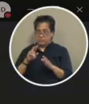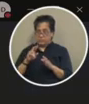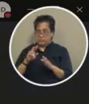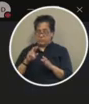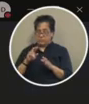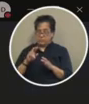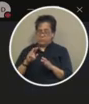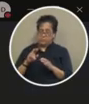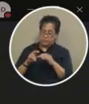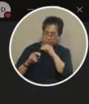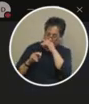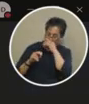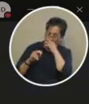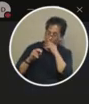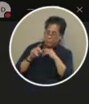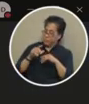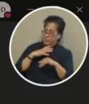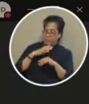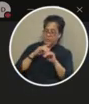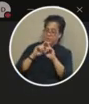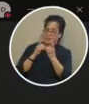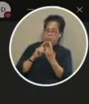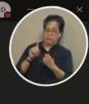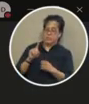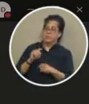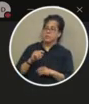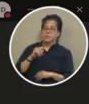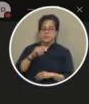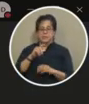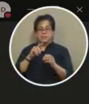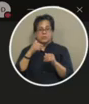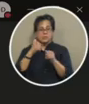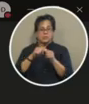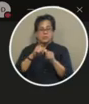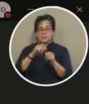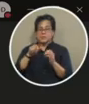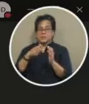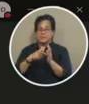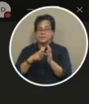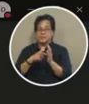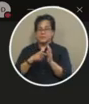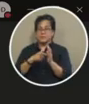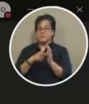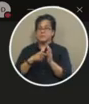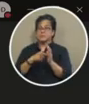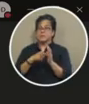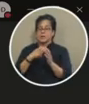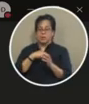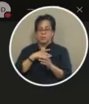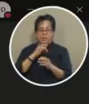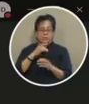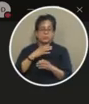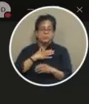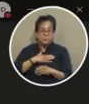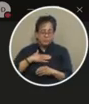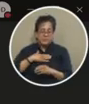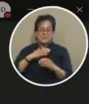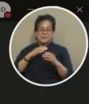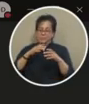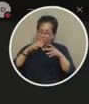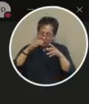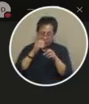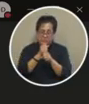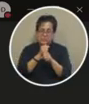Yeah, that works great. Thanks again, Mayor. I want to remind council, this is going to be rather tenuous today. I'd like you all to please be as